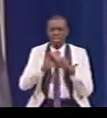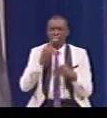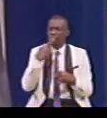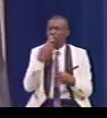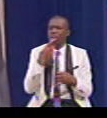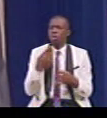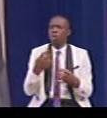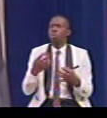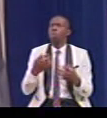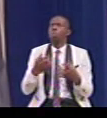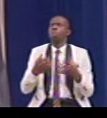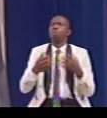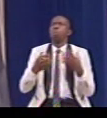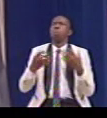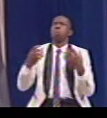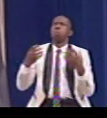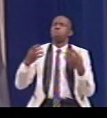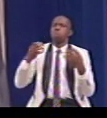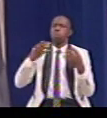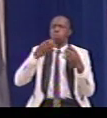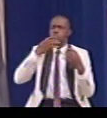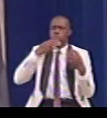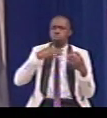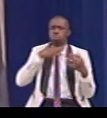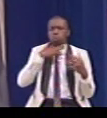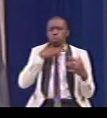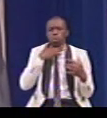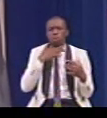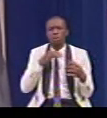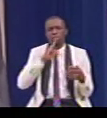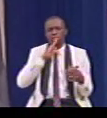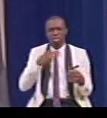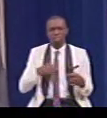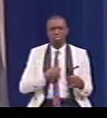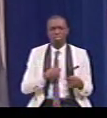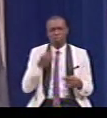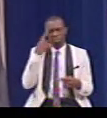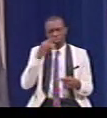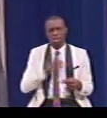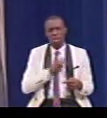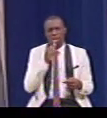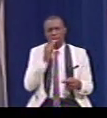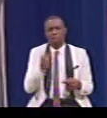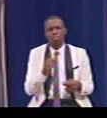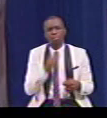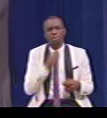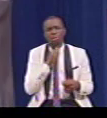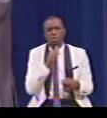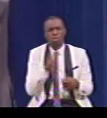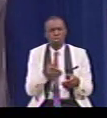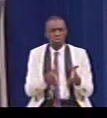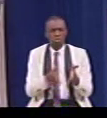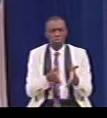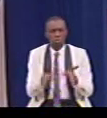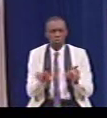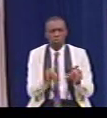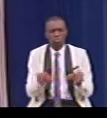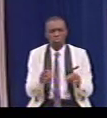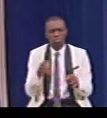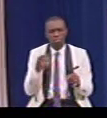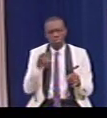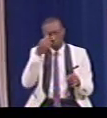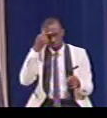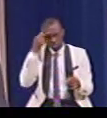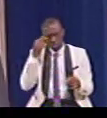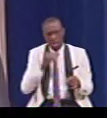I am undone because I'm a man of unclean leaves and I dwell in the midst of your people of lives for mine eyes